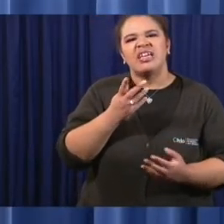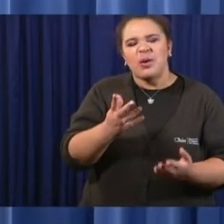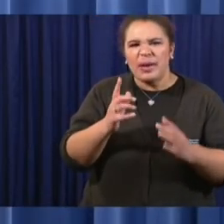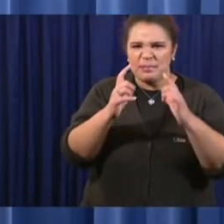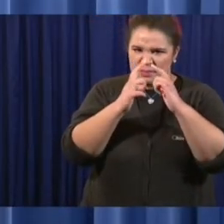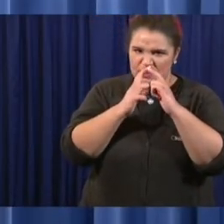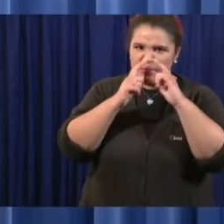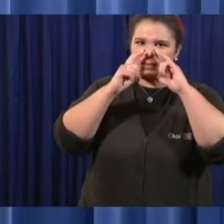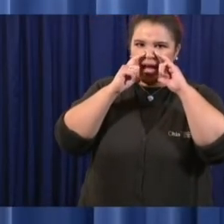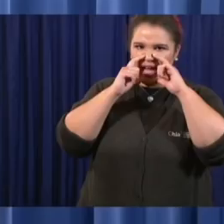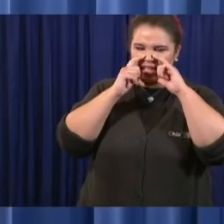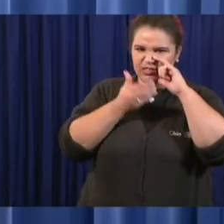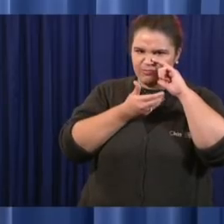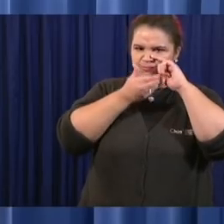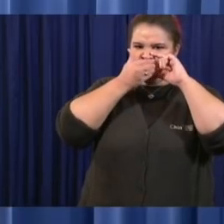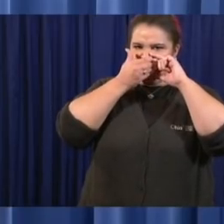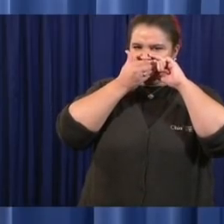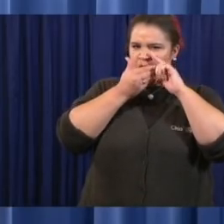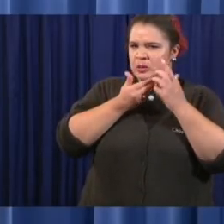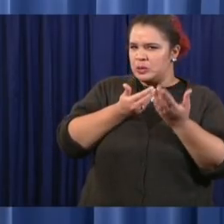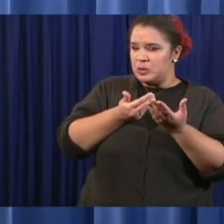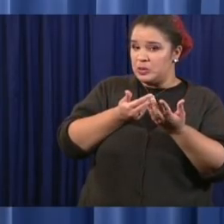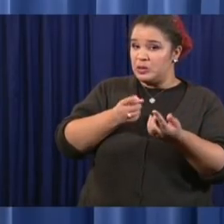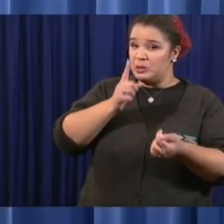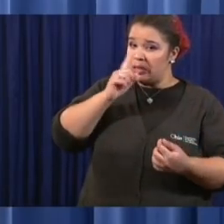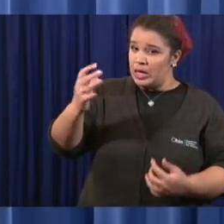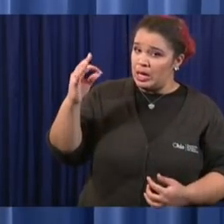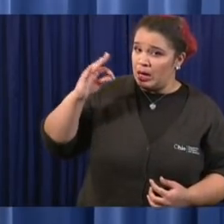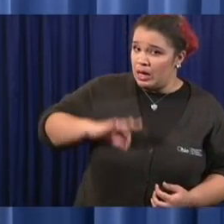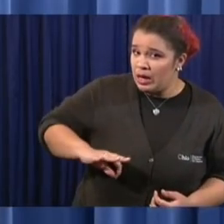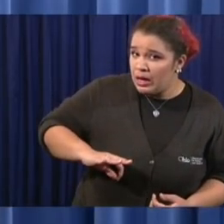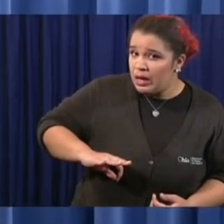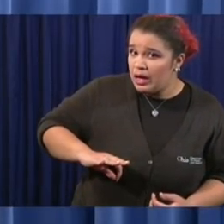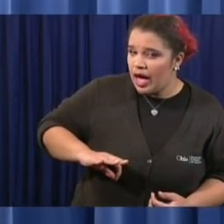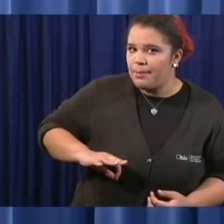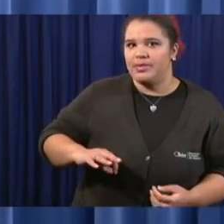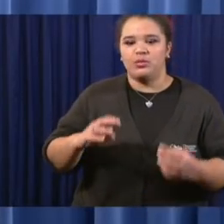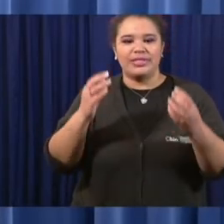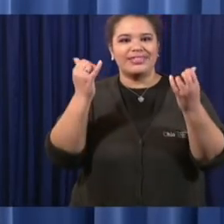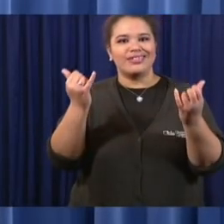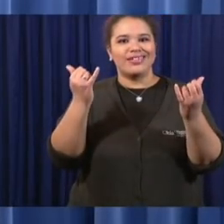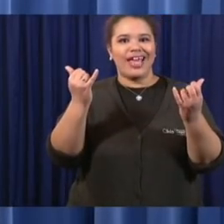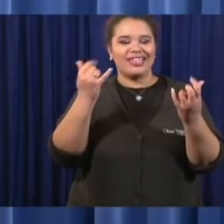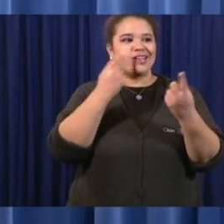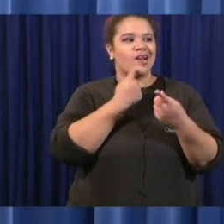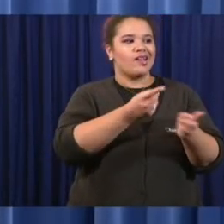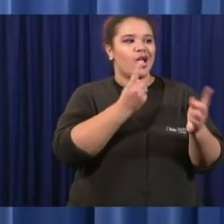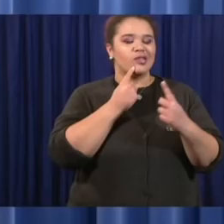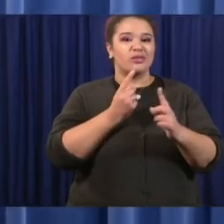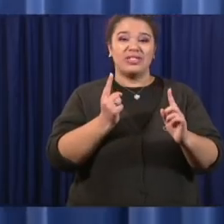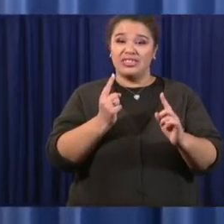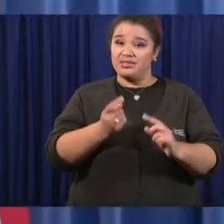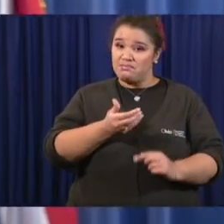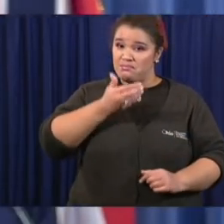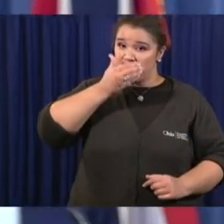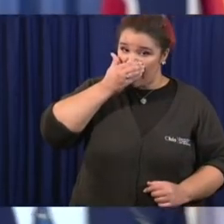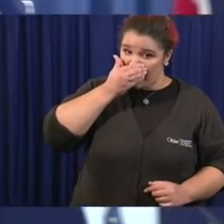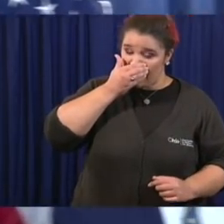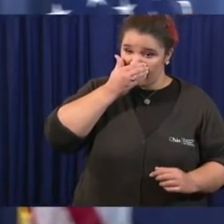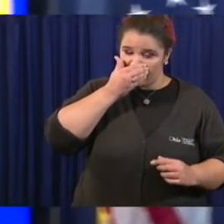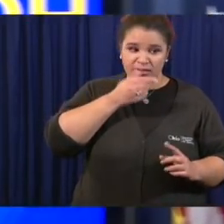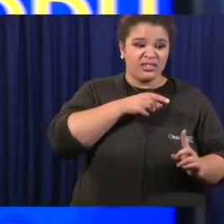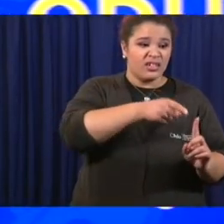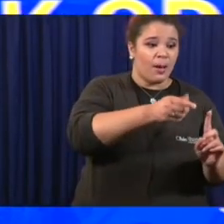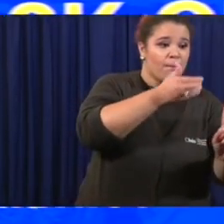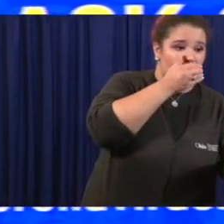and how much it will be able to help, especially with today's announcements moving forward, how much everyone wearing a mask would